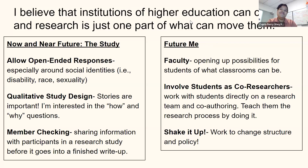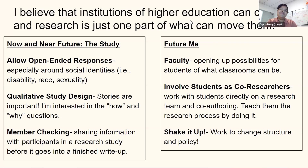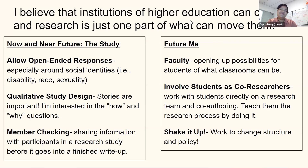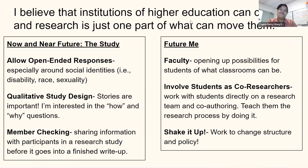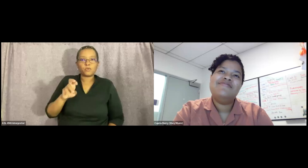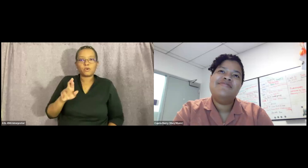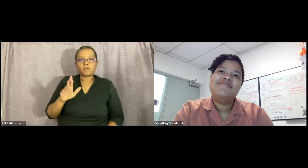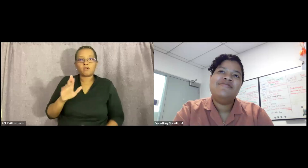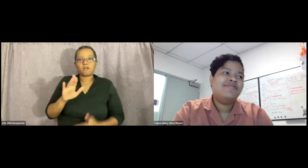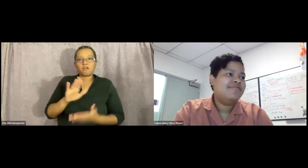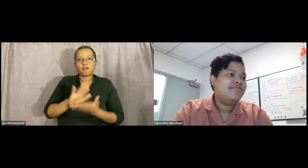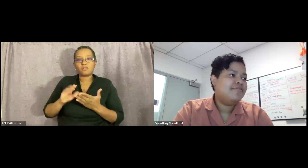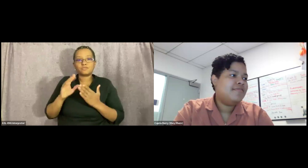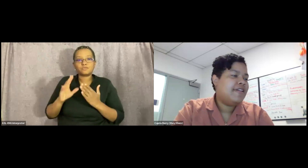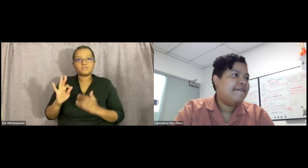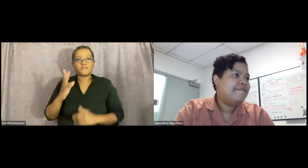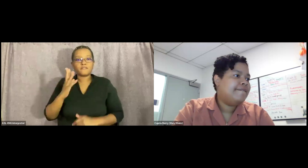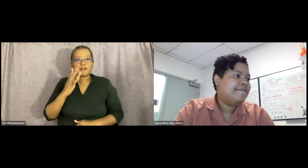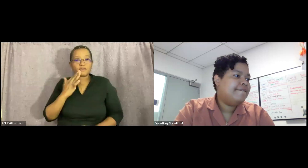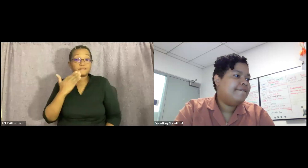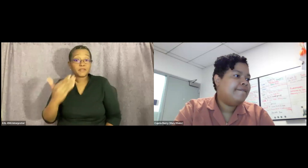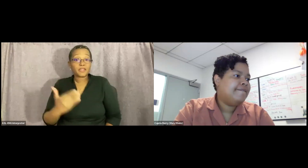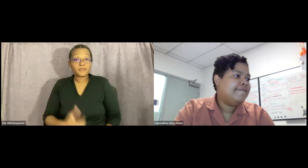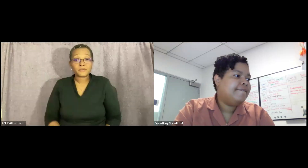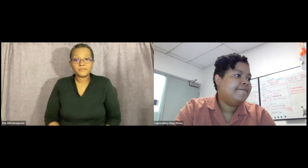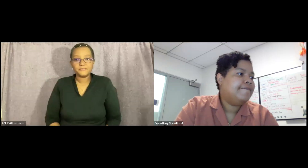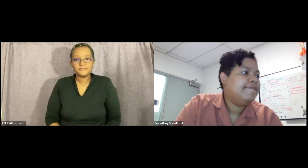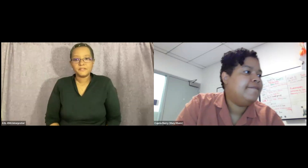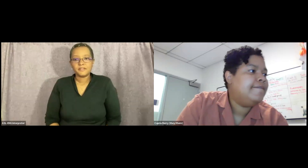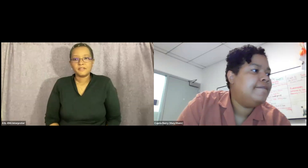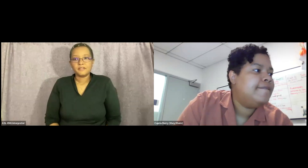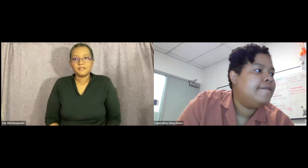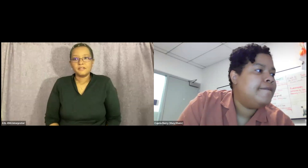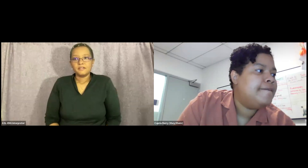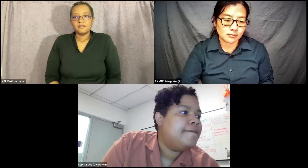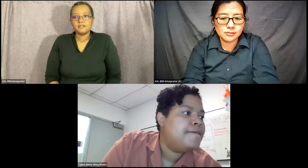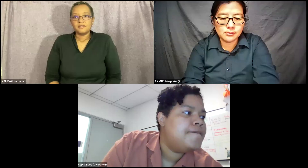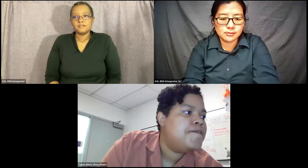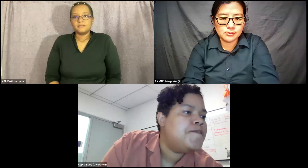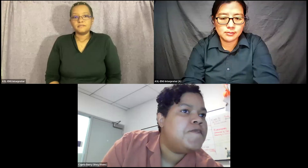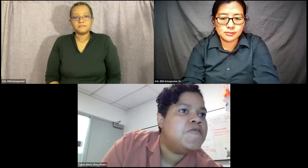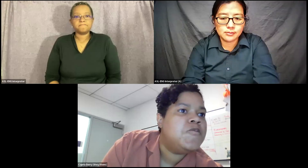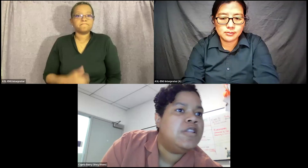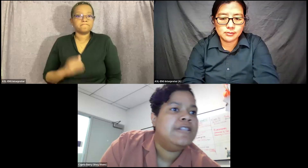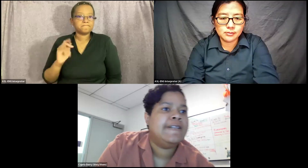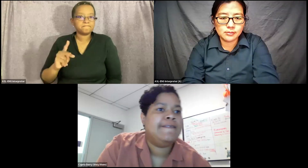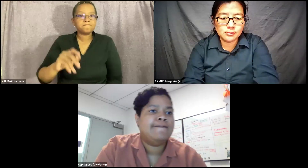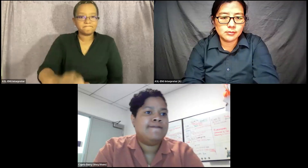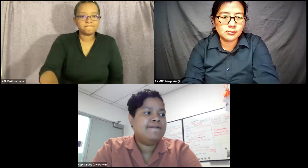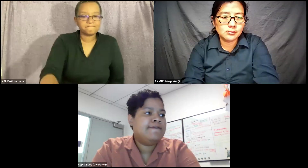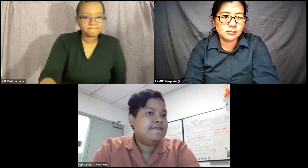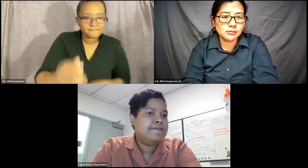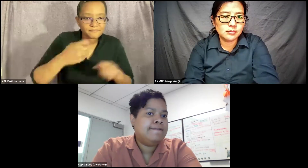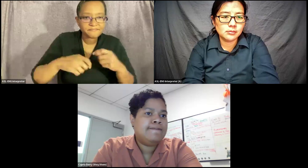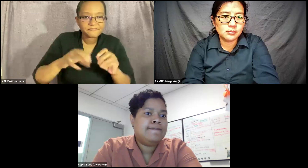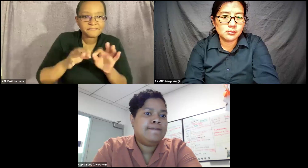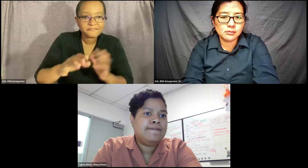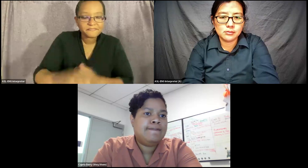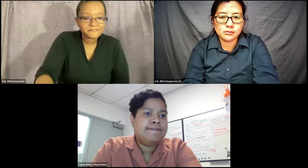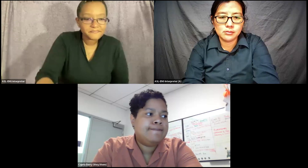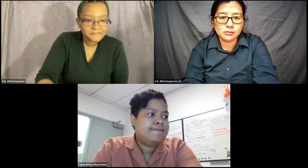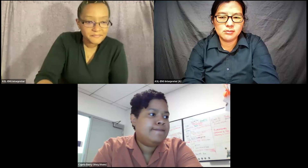I also want to say that colleges, like this theory specifically, is looking at how students are